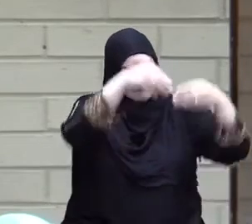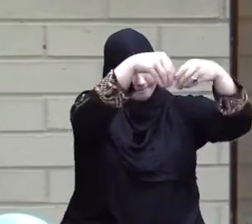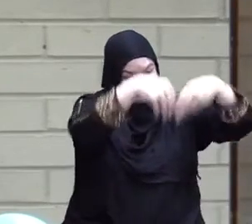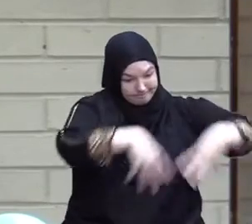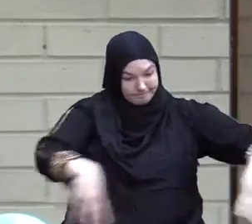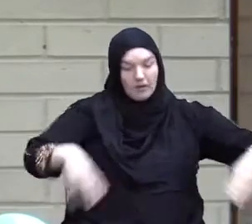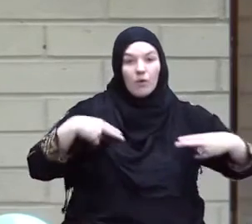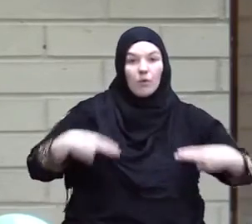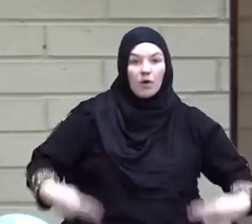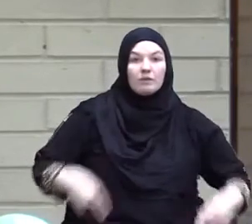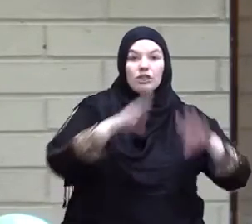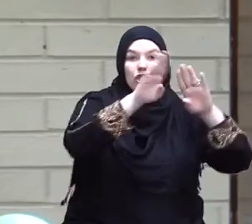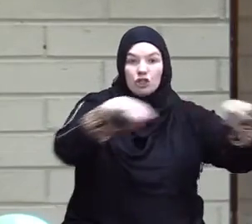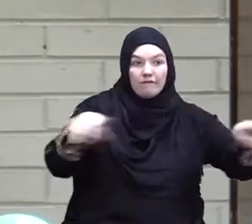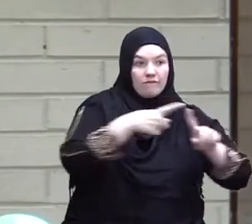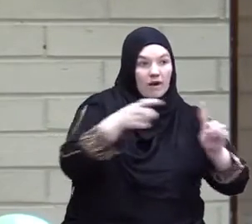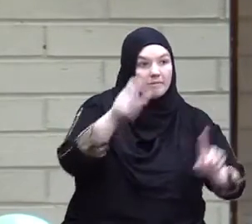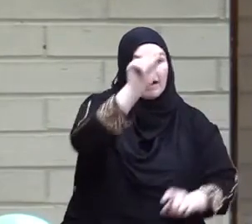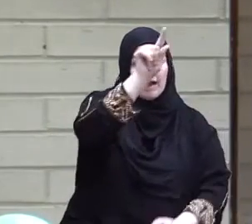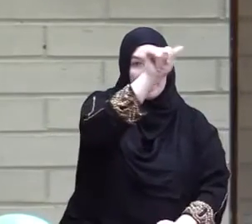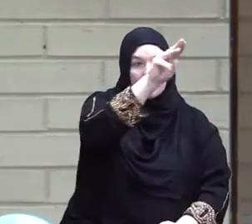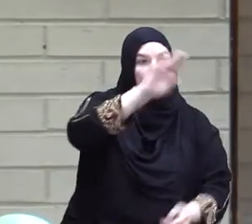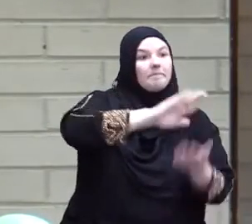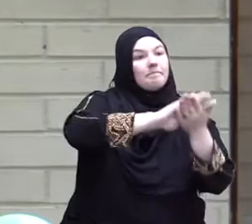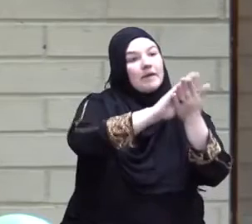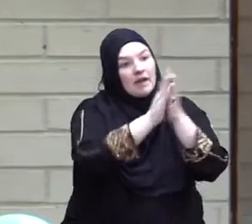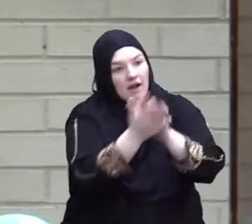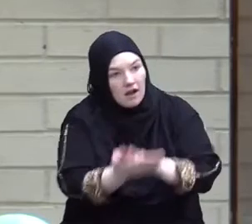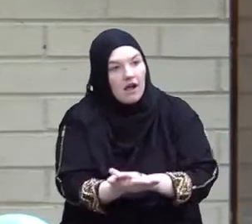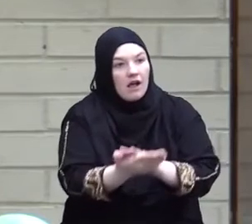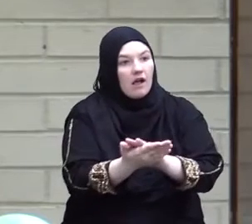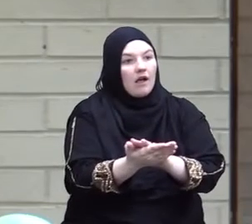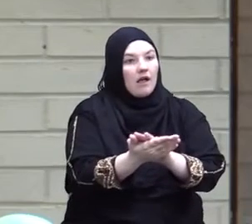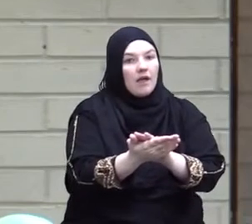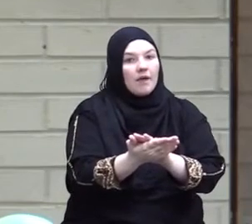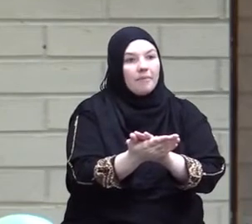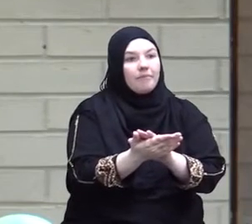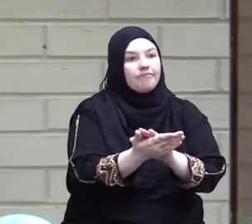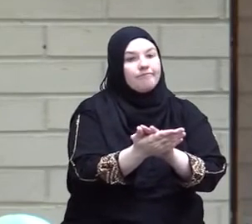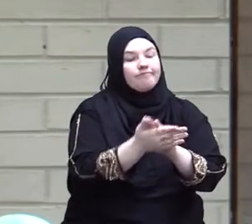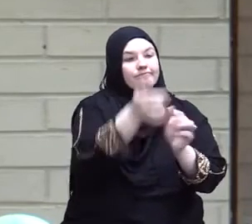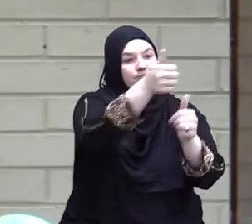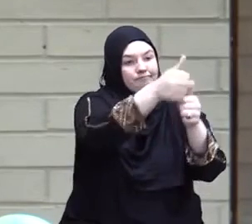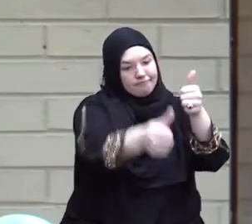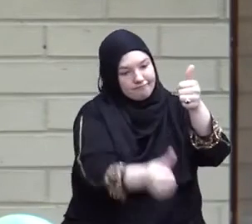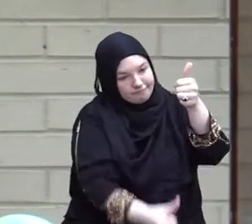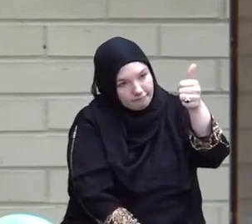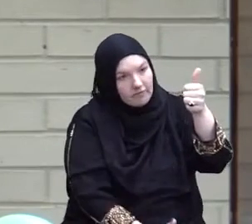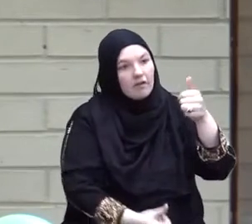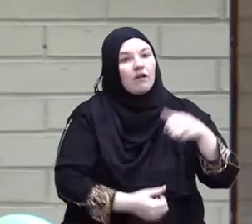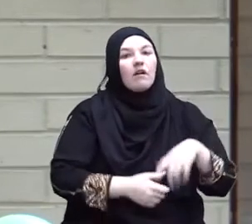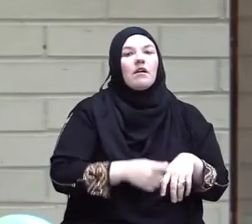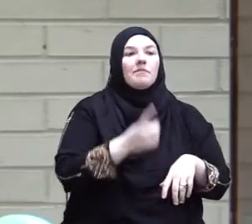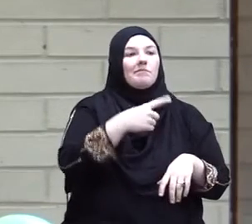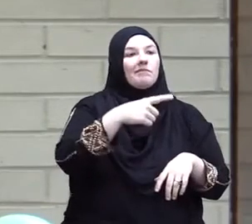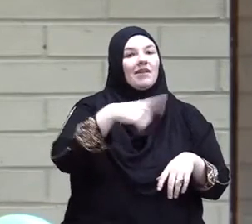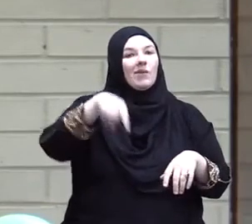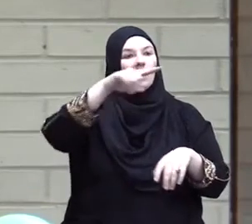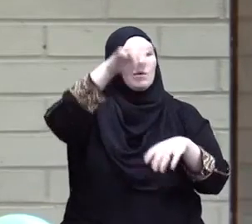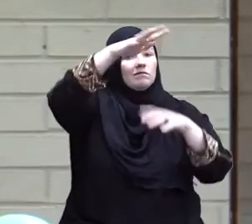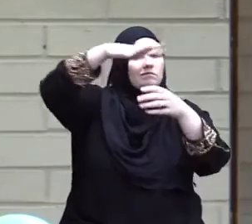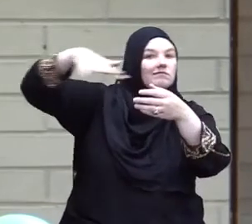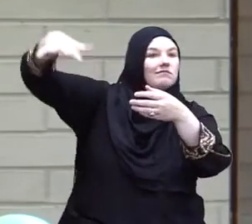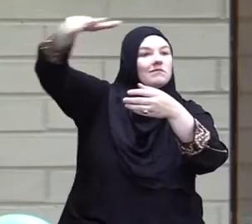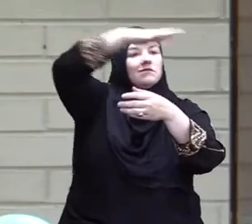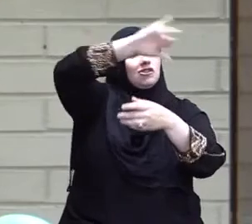Adam, they become successors of who came before them. But those creatures are